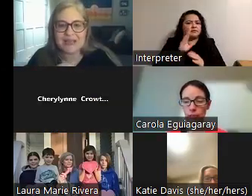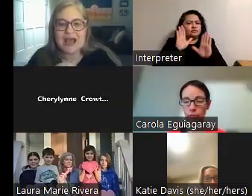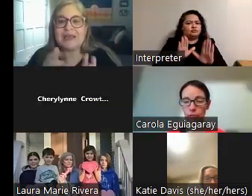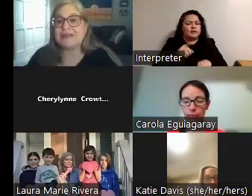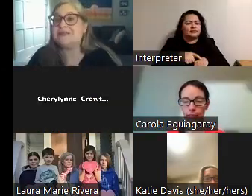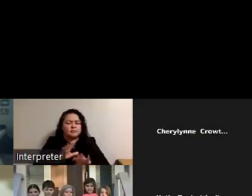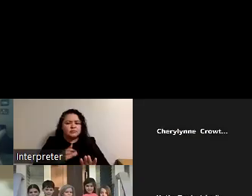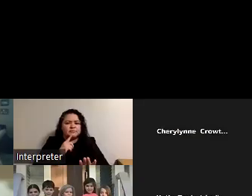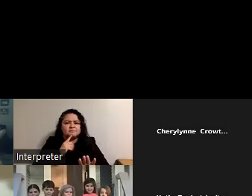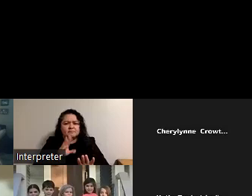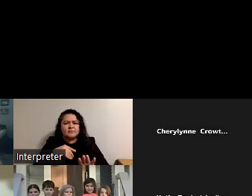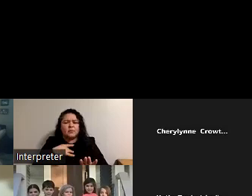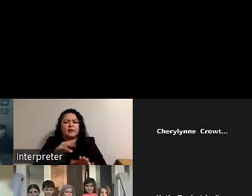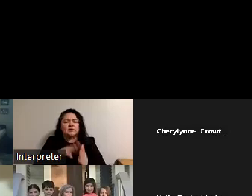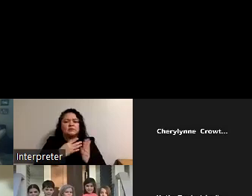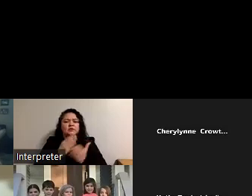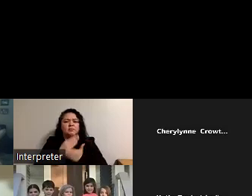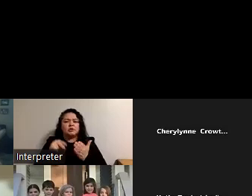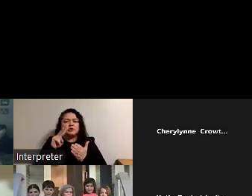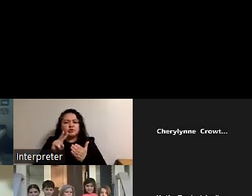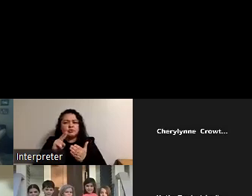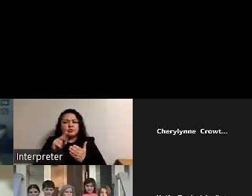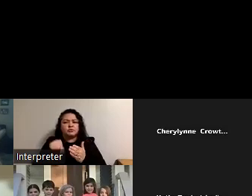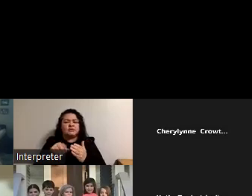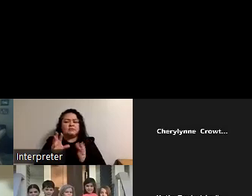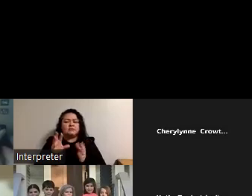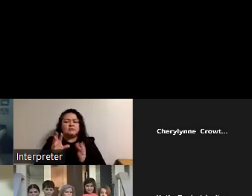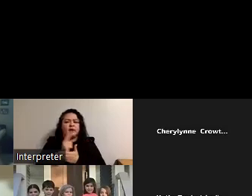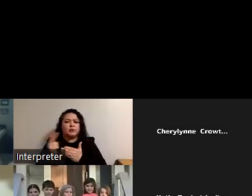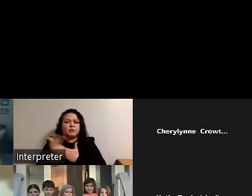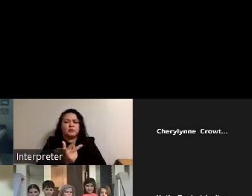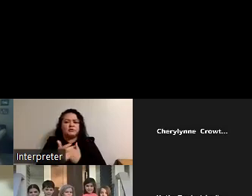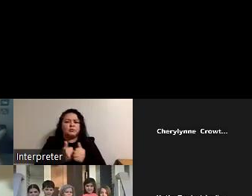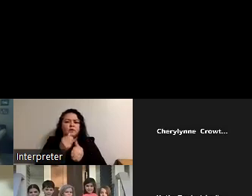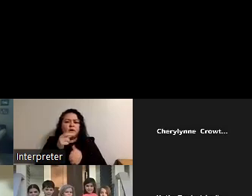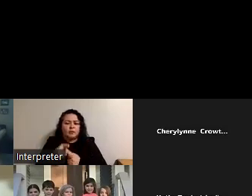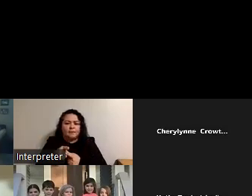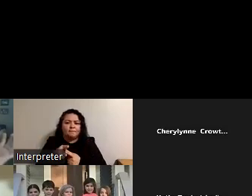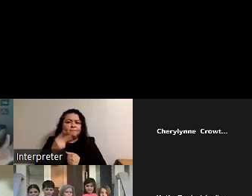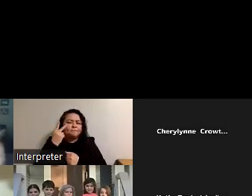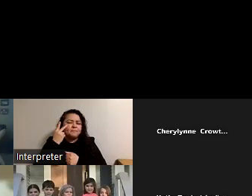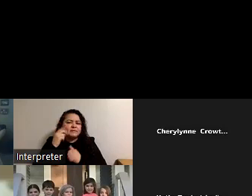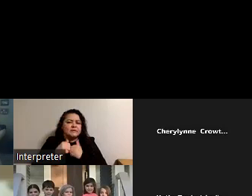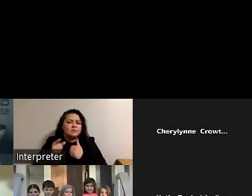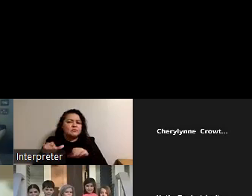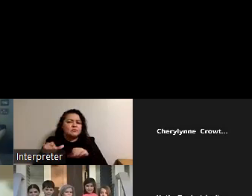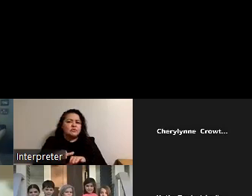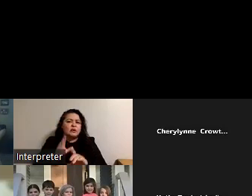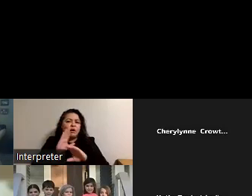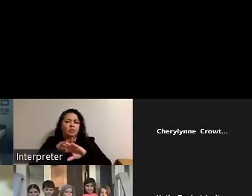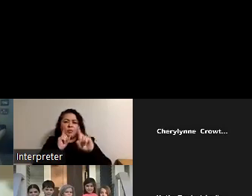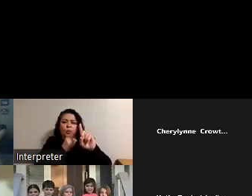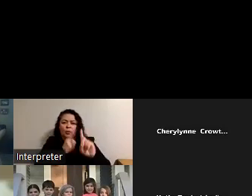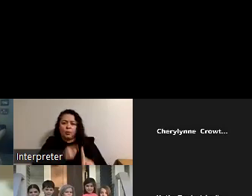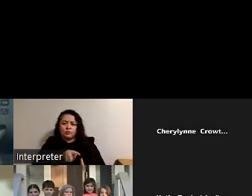to say i'd like to schedule a part two to this meeting in three weeks from now to follow up and see how he's doing on his goals and